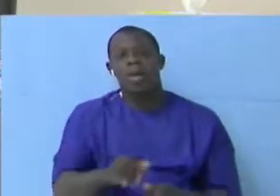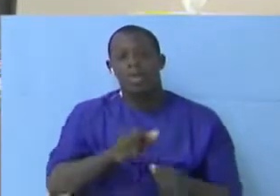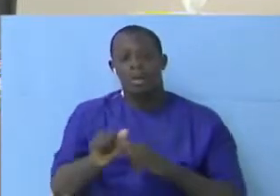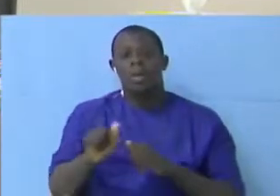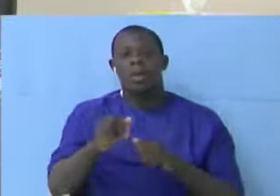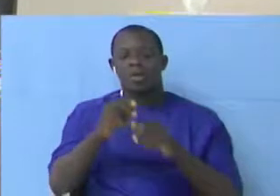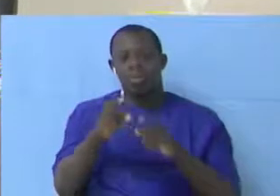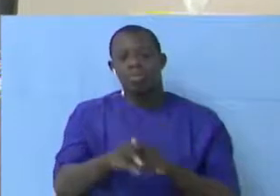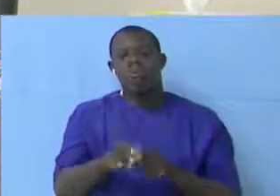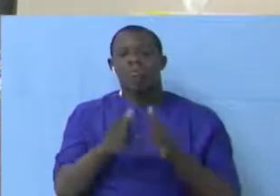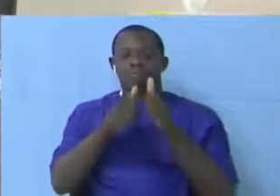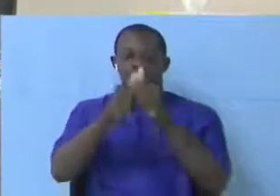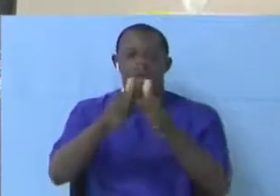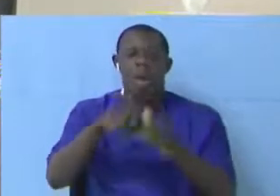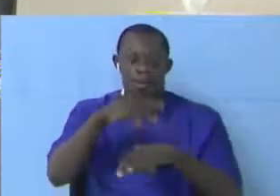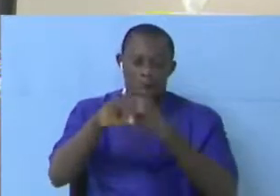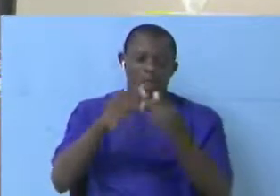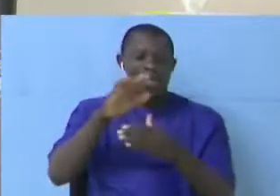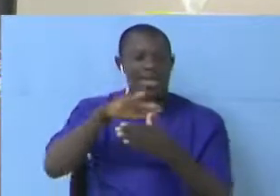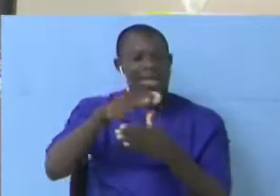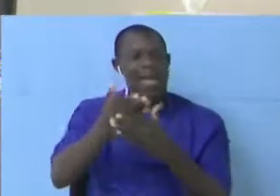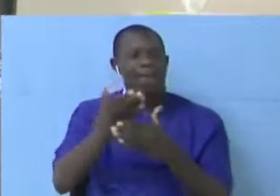recognize it as a gap as it is,